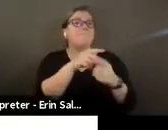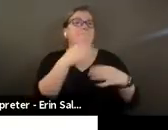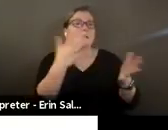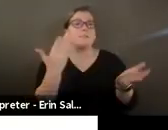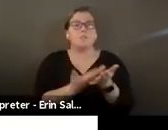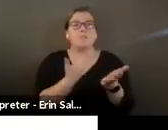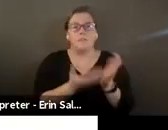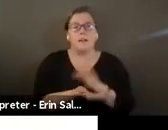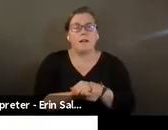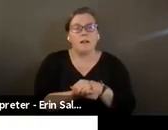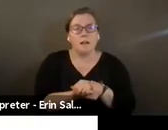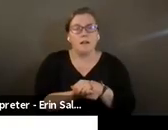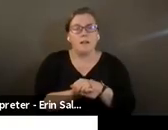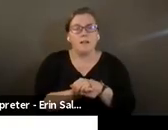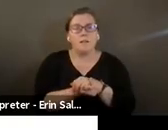Again,